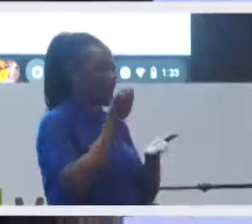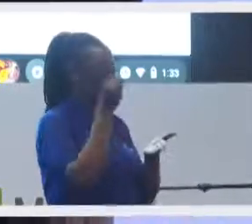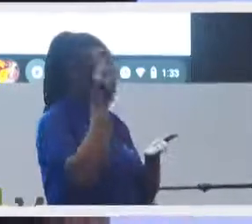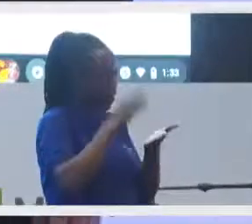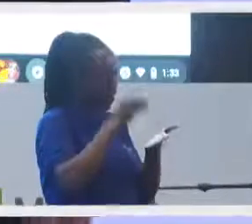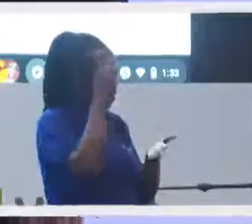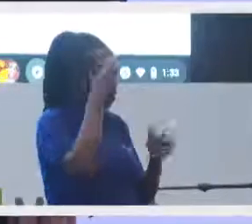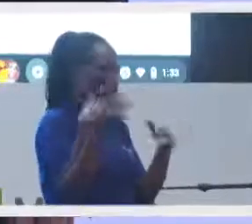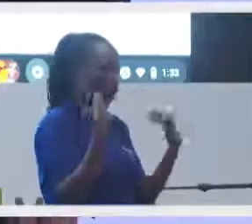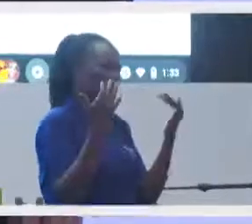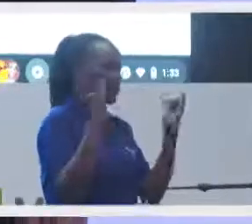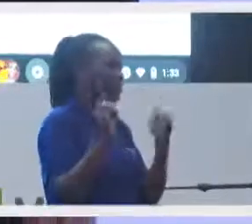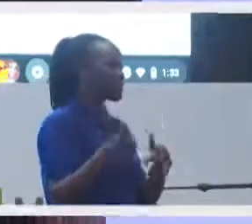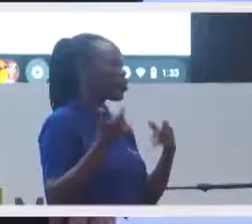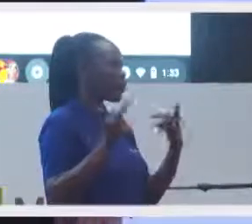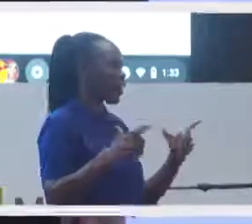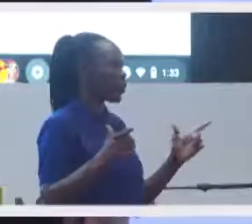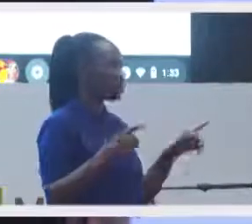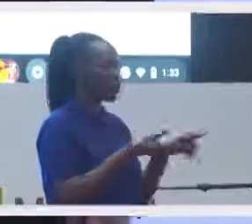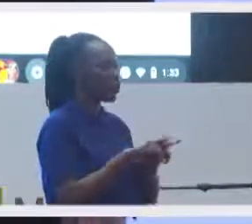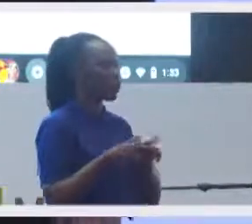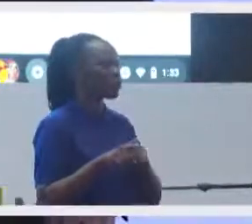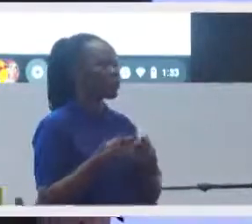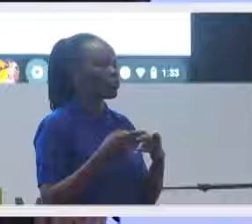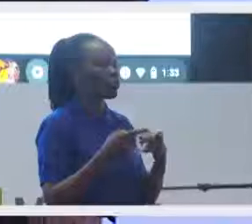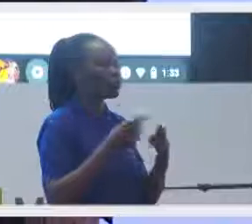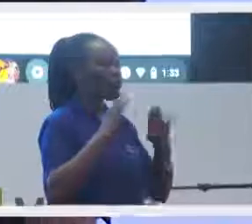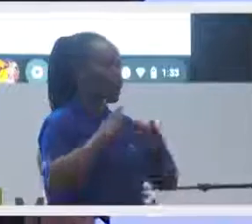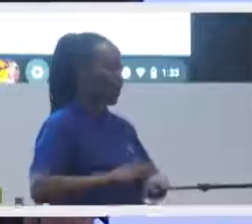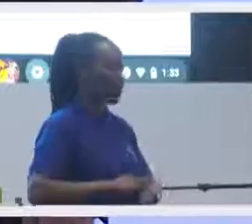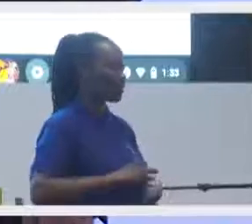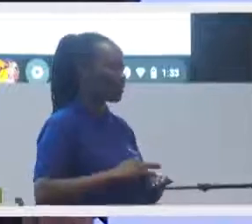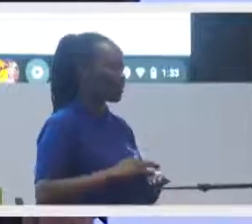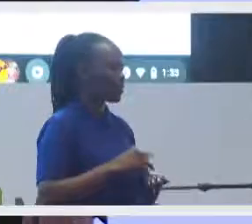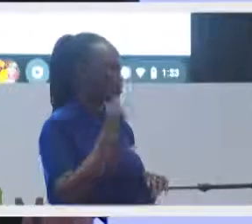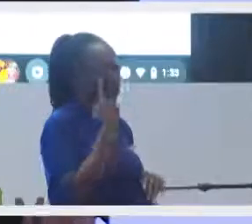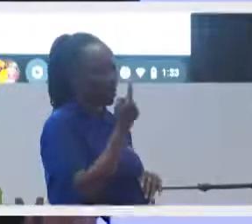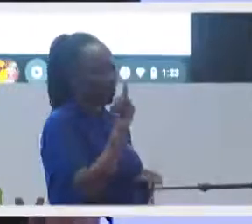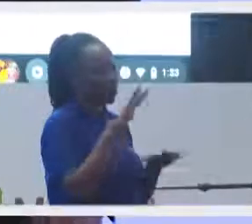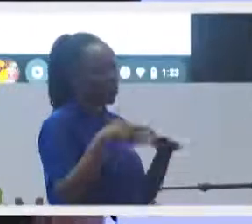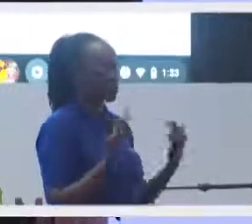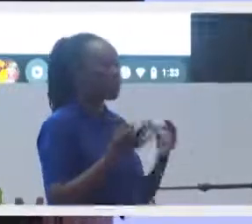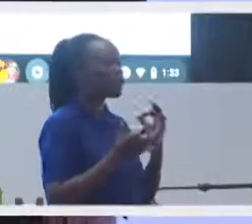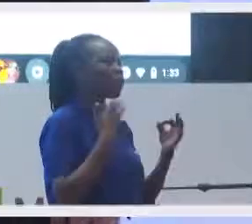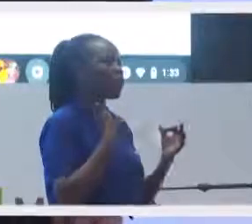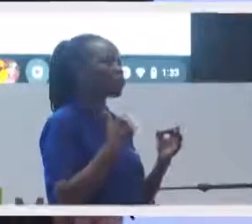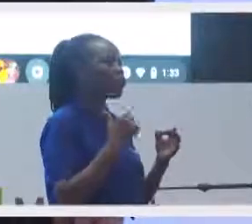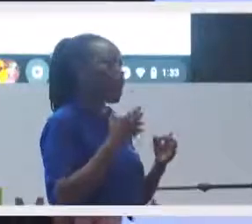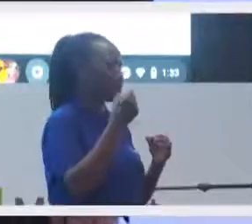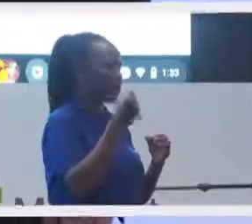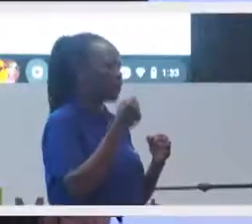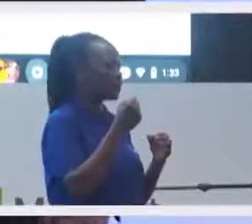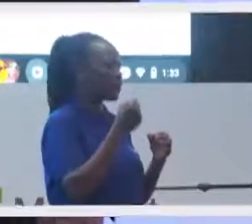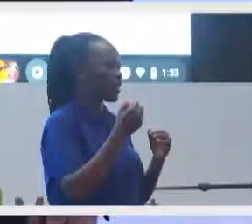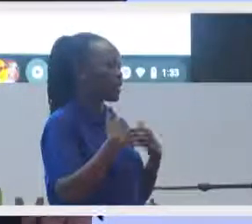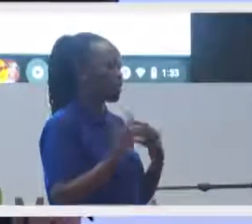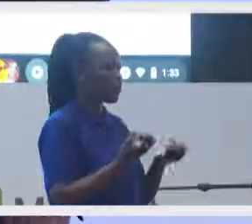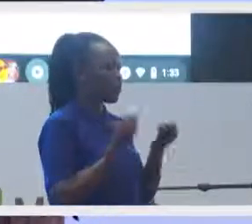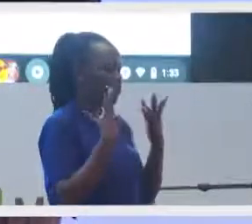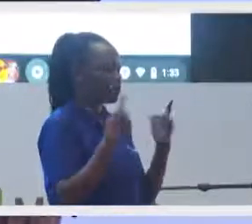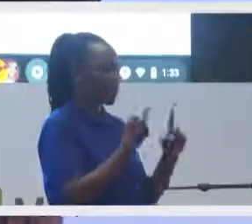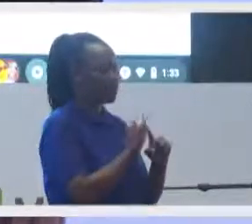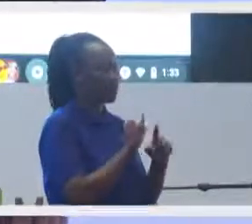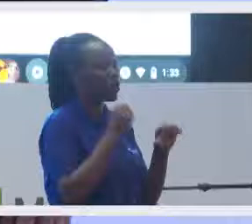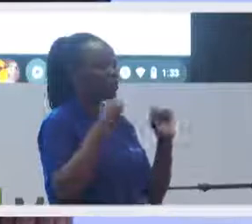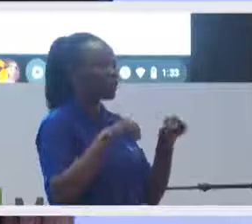a new language, but also to rest your eyes if you need to, or if you just want to take in information in a different way. We can also change the